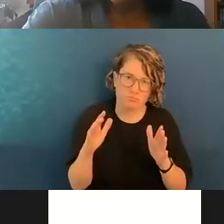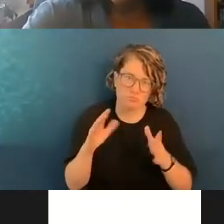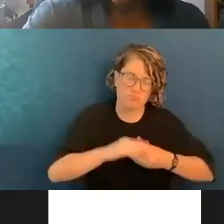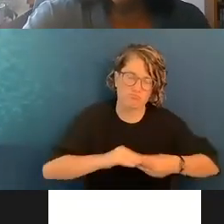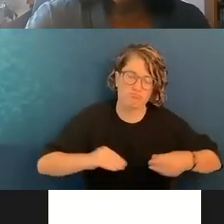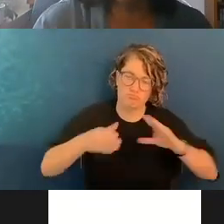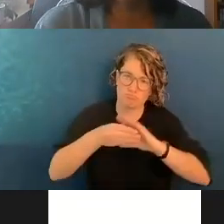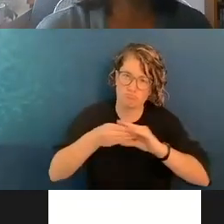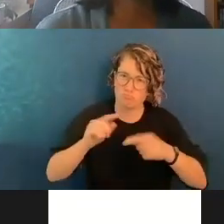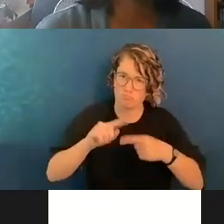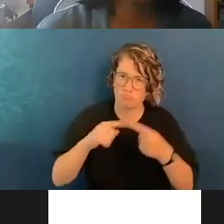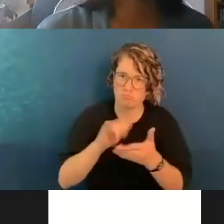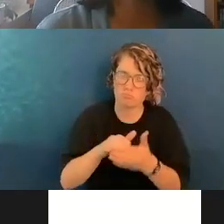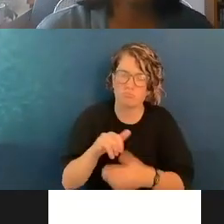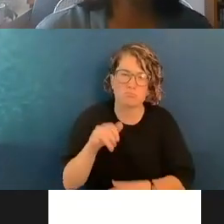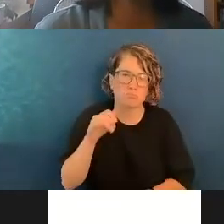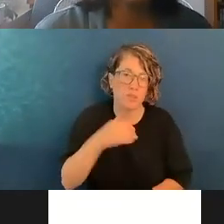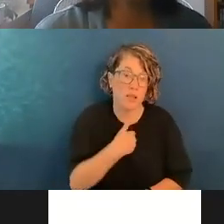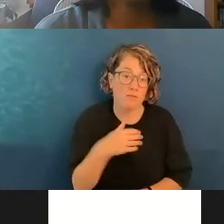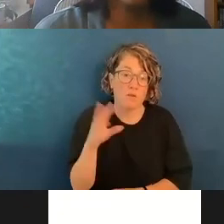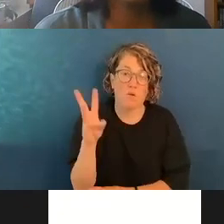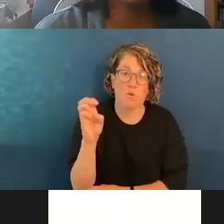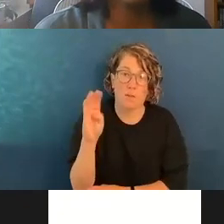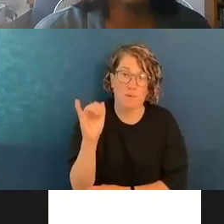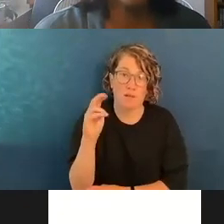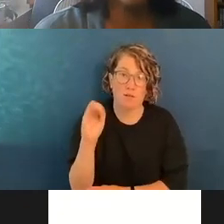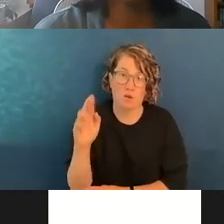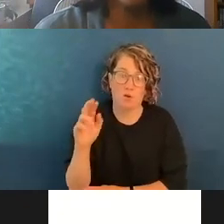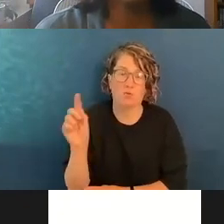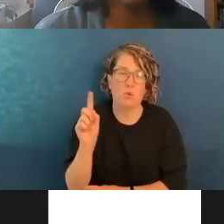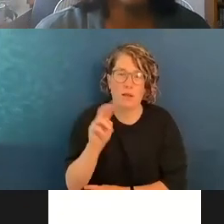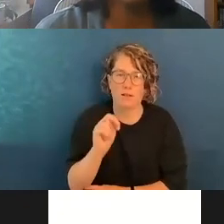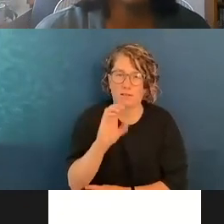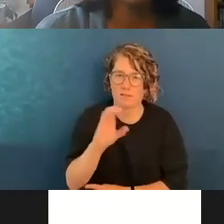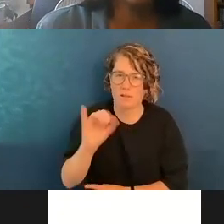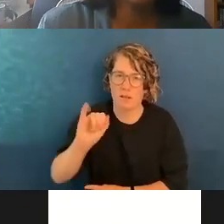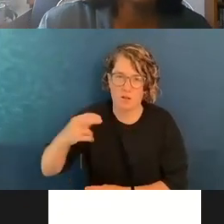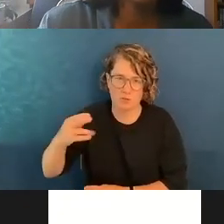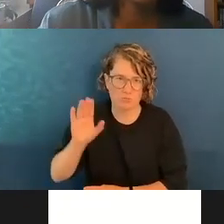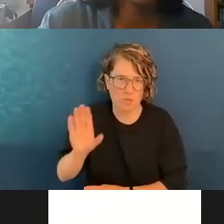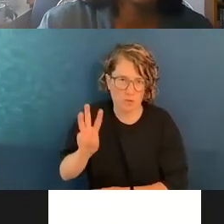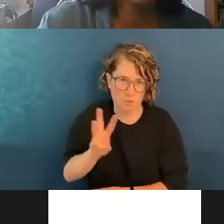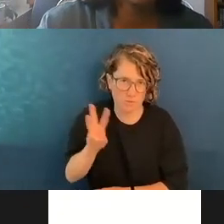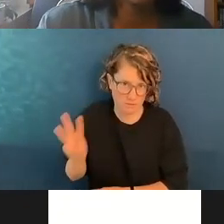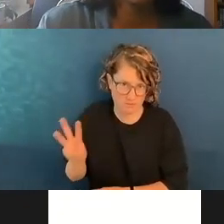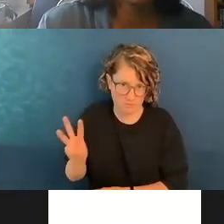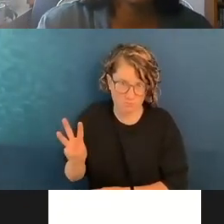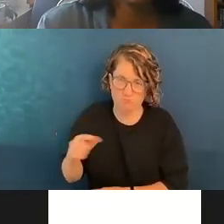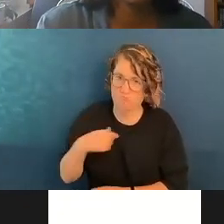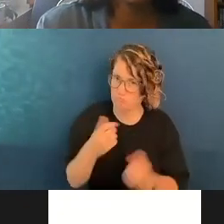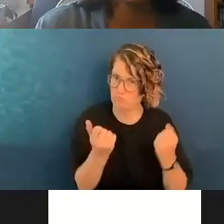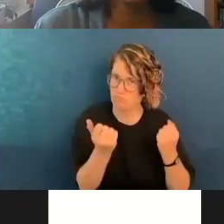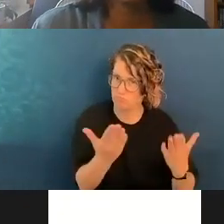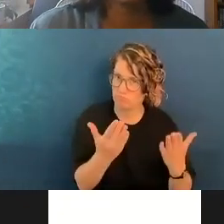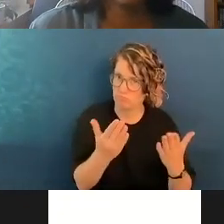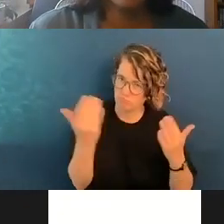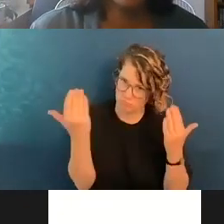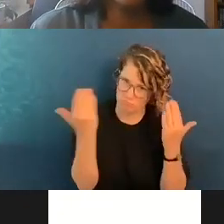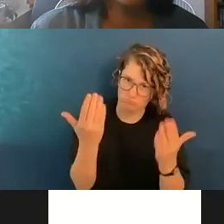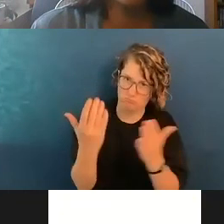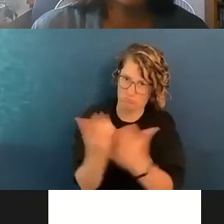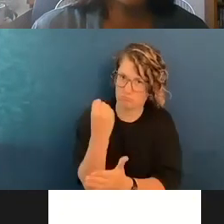webinar available on the NCCIH's website. I would highly recommend folks to access